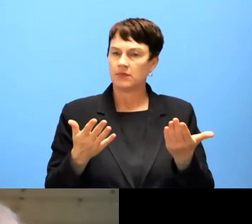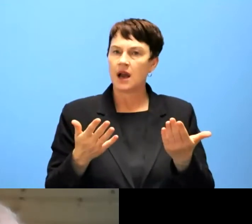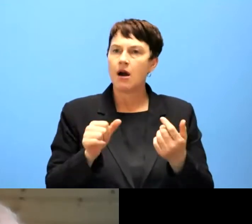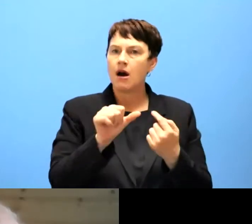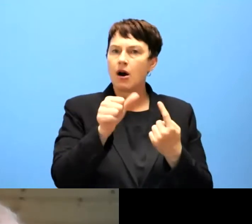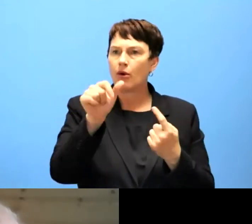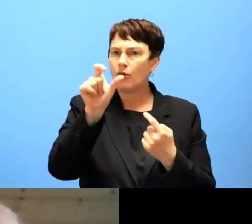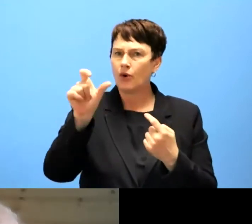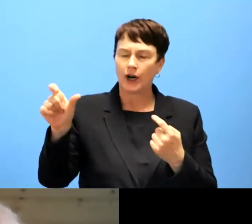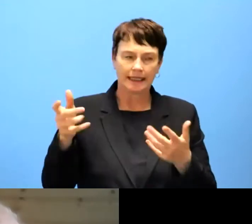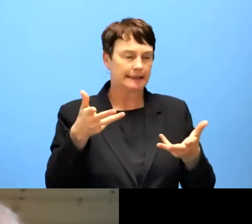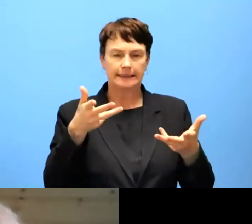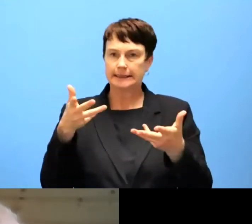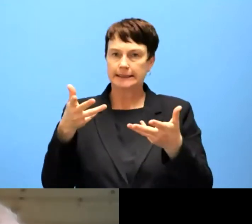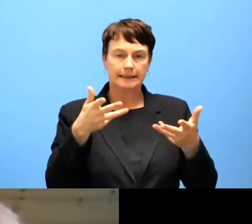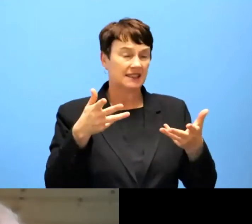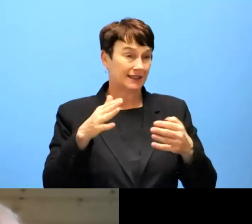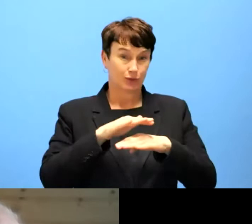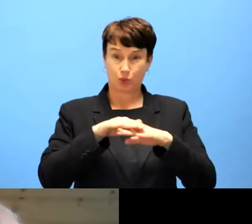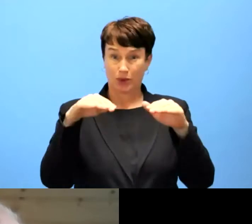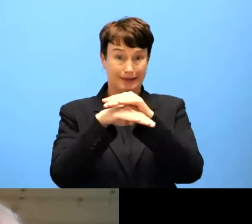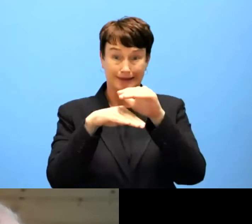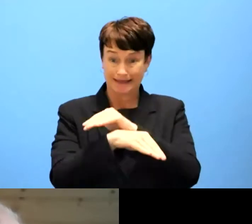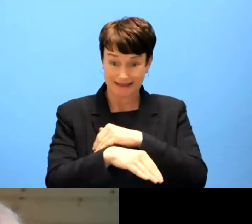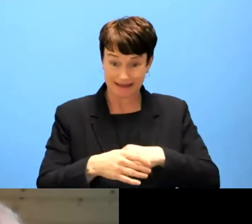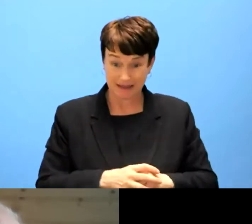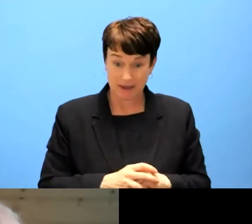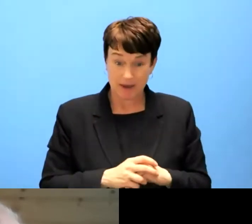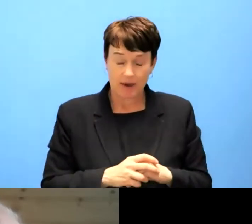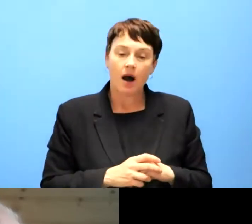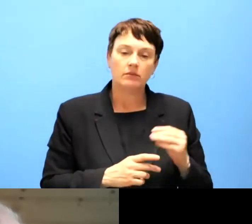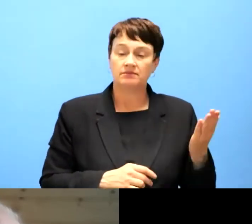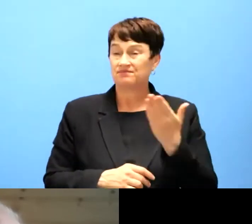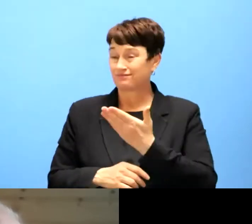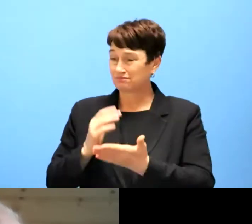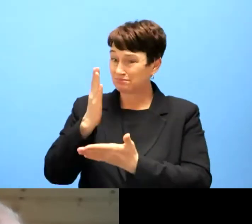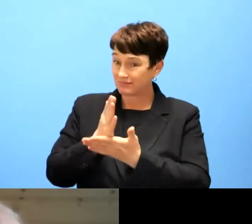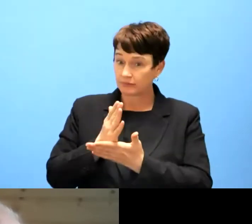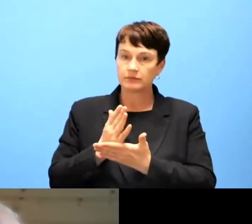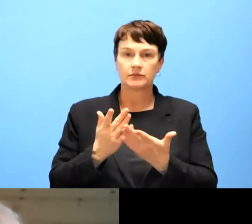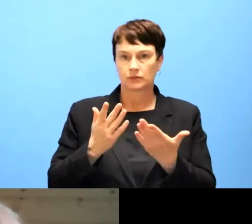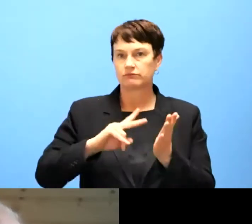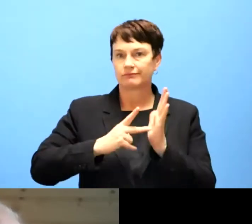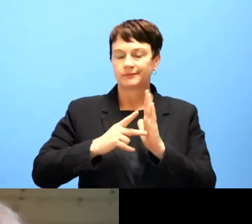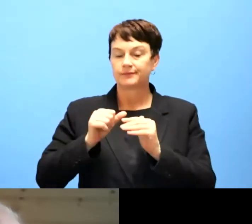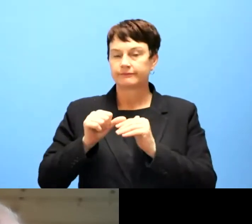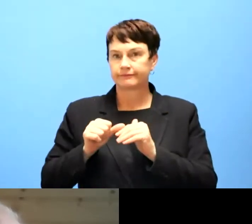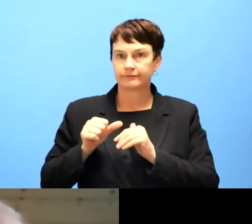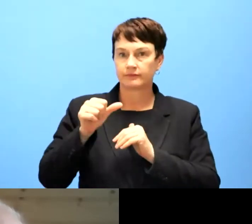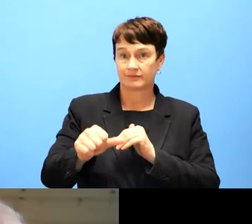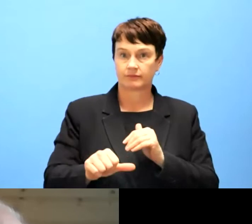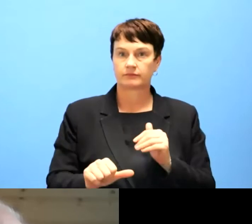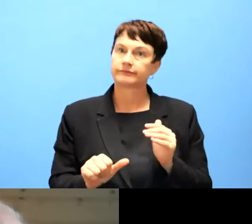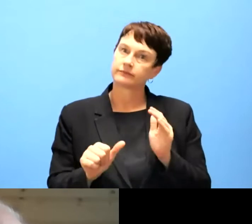No, that's true. So it adds a little bit extra complexity when we move into the next generation of legislation, so to speak.